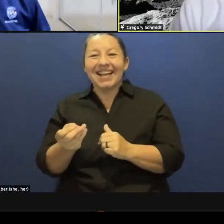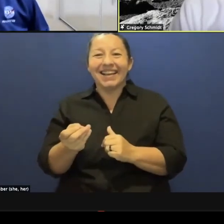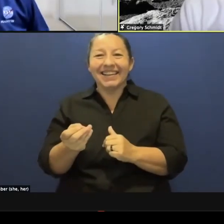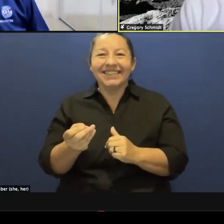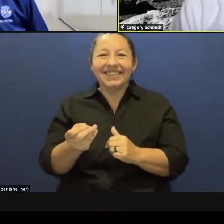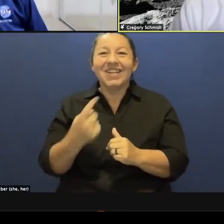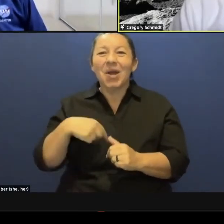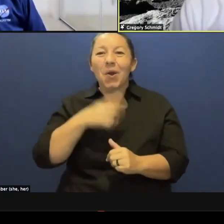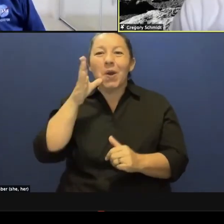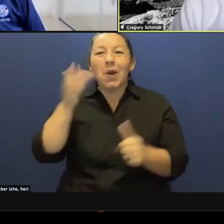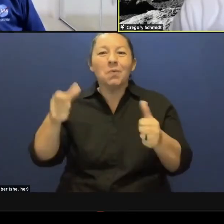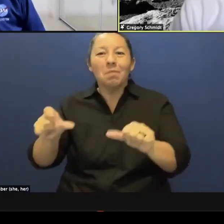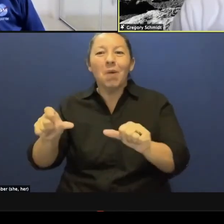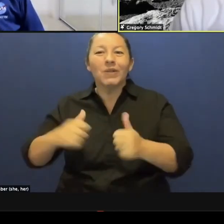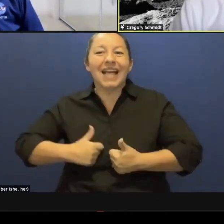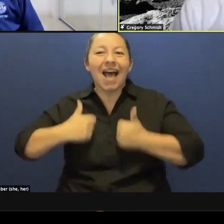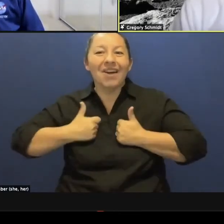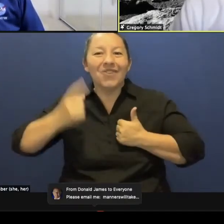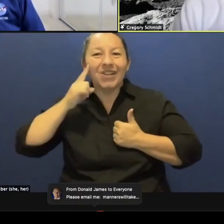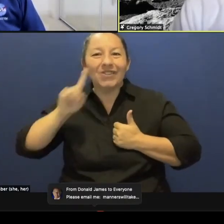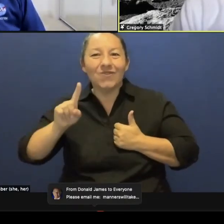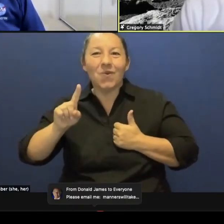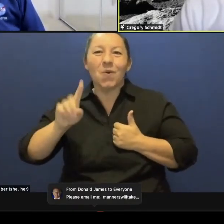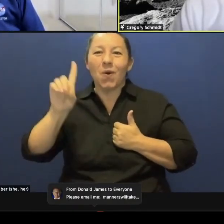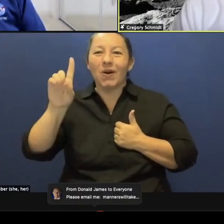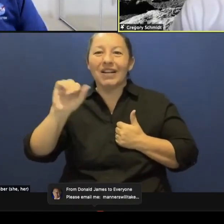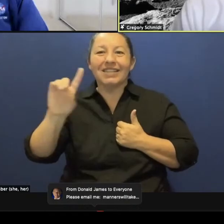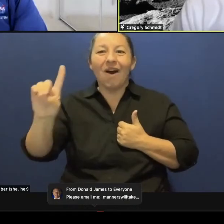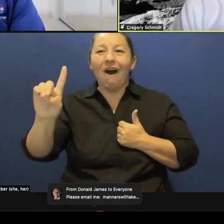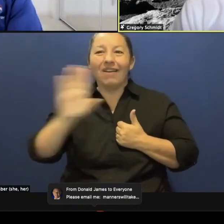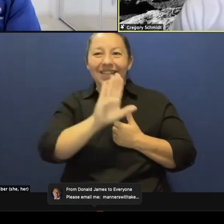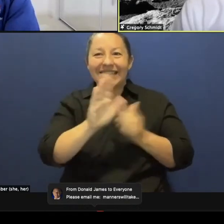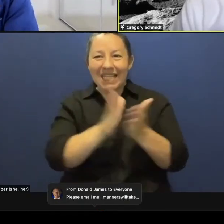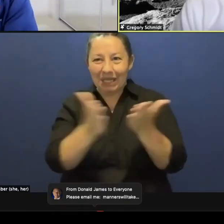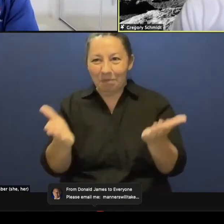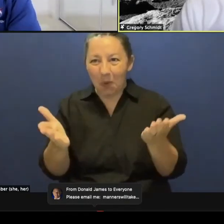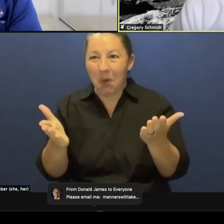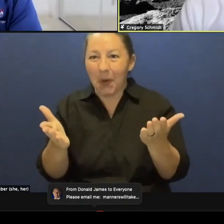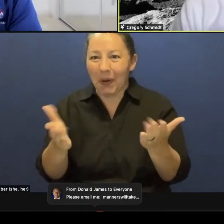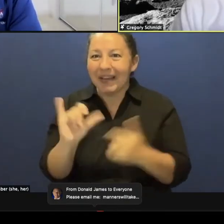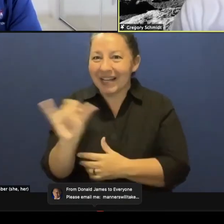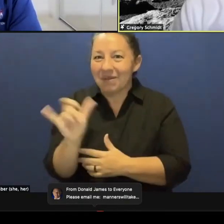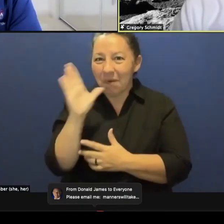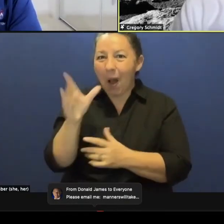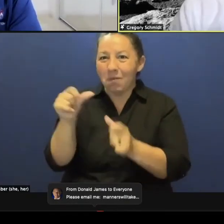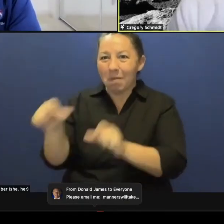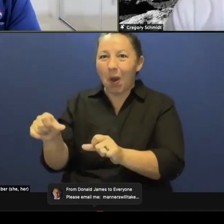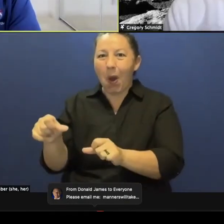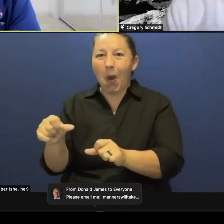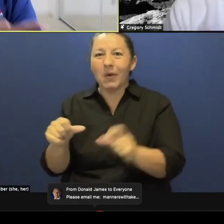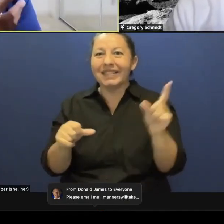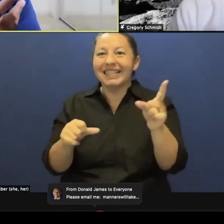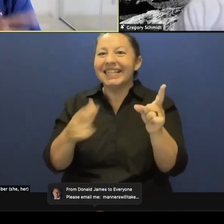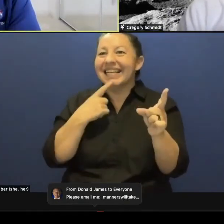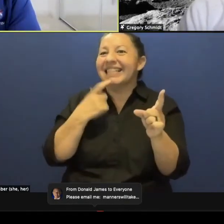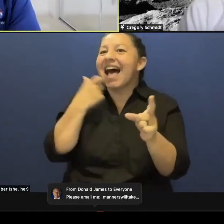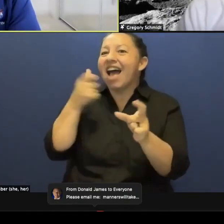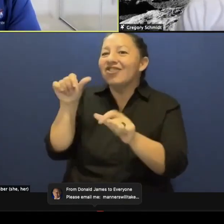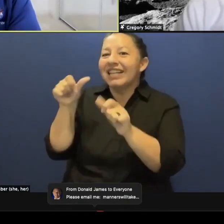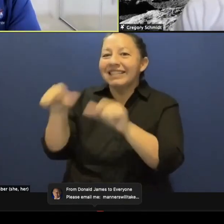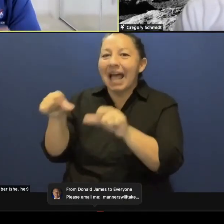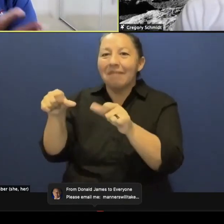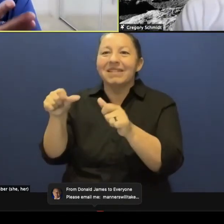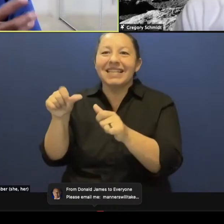we'll post an address for Donald's book as well. So yeah, just put in the chat my